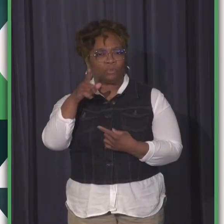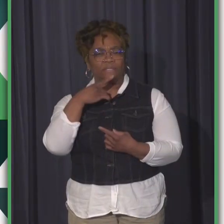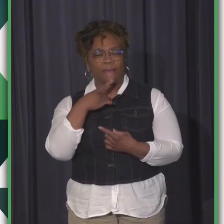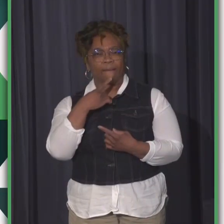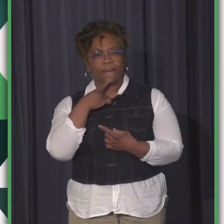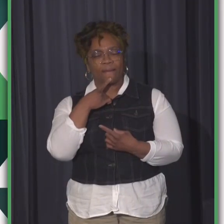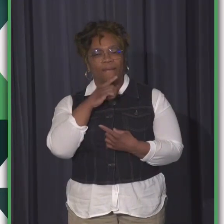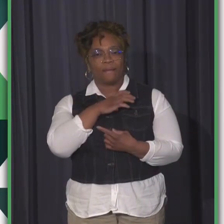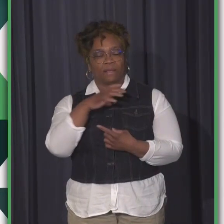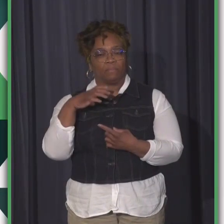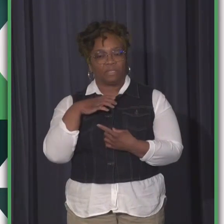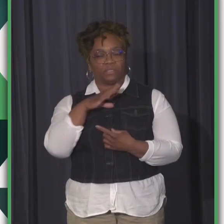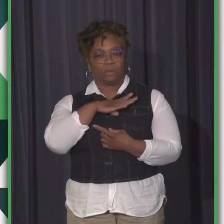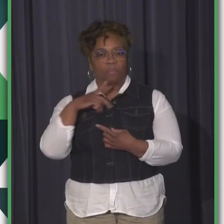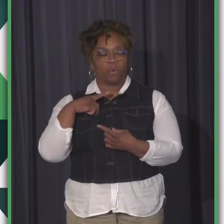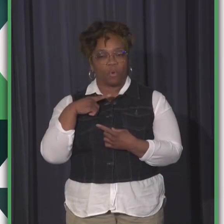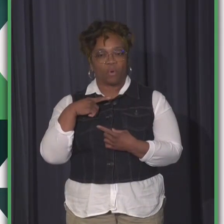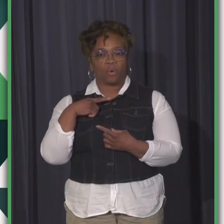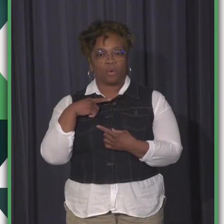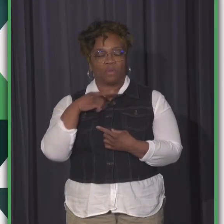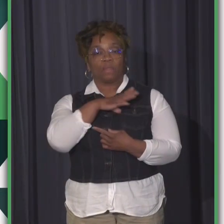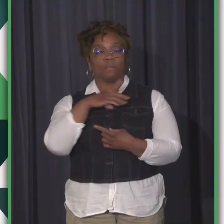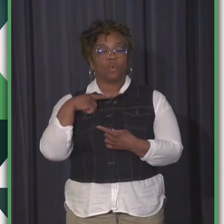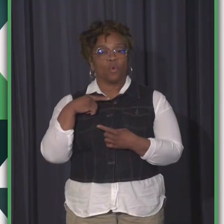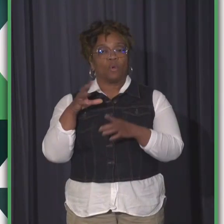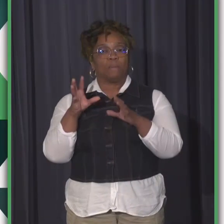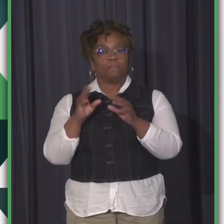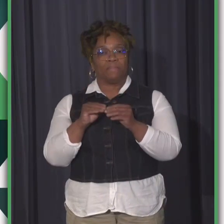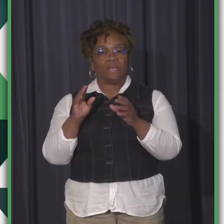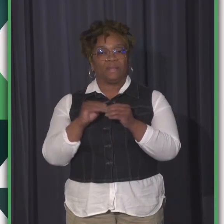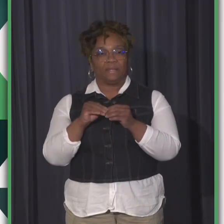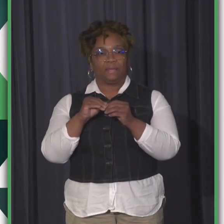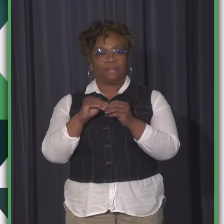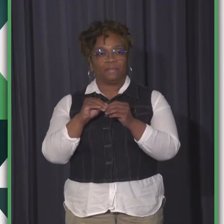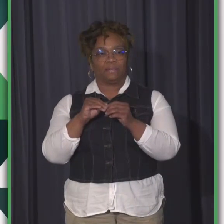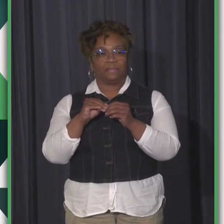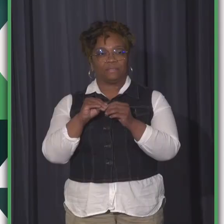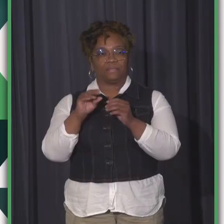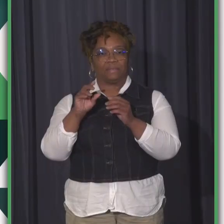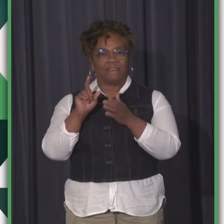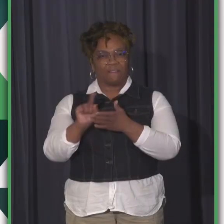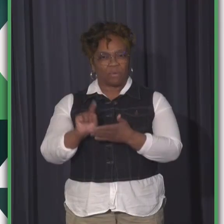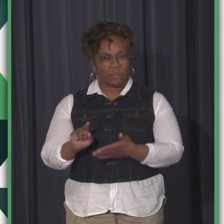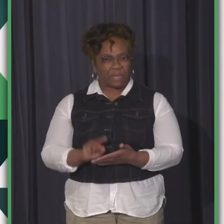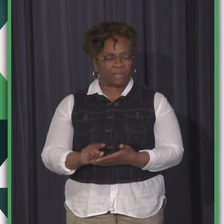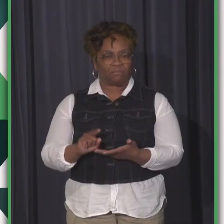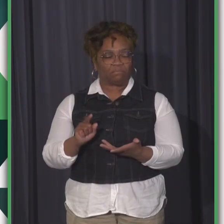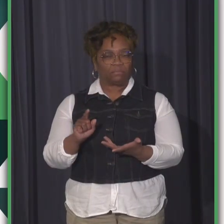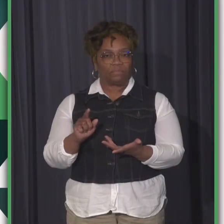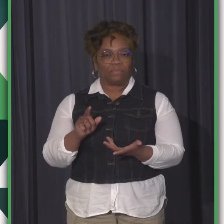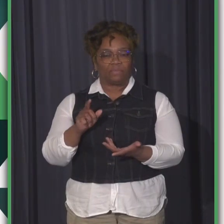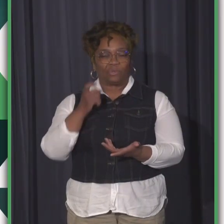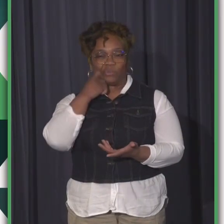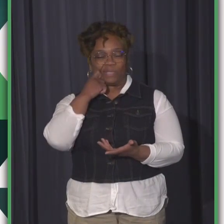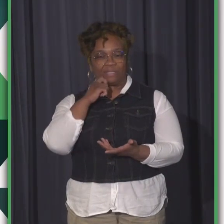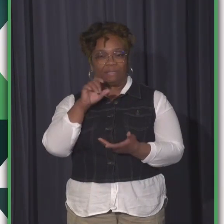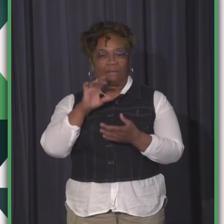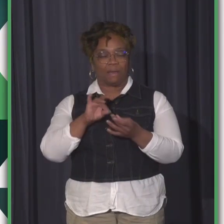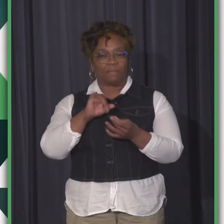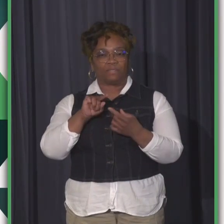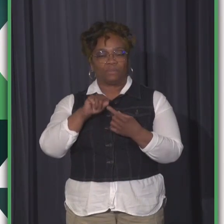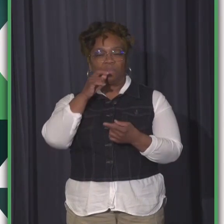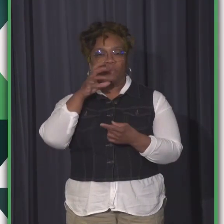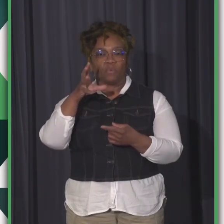the commission and the board meets, well, not commission, but the board meets just to meet every week. And so, and to hear what you just said to that lady who's relative